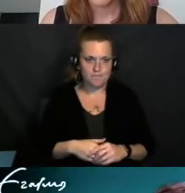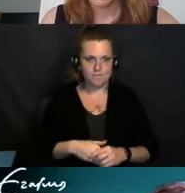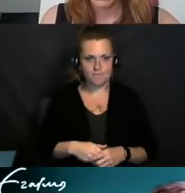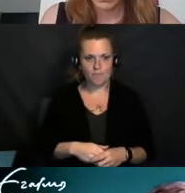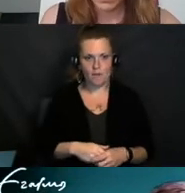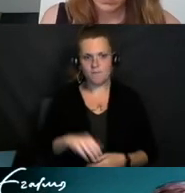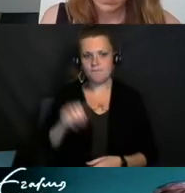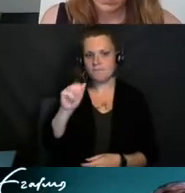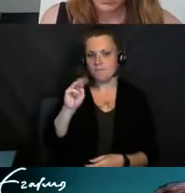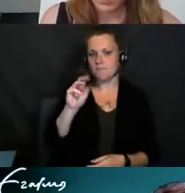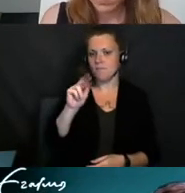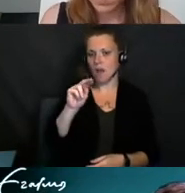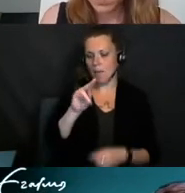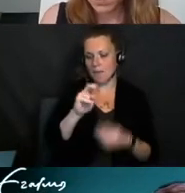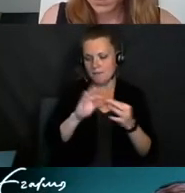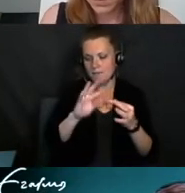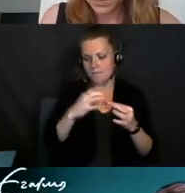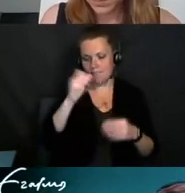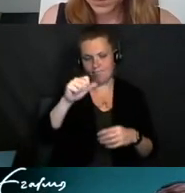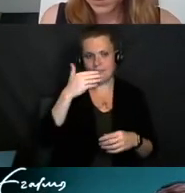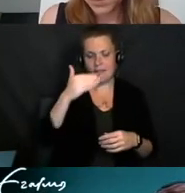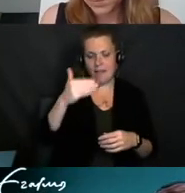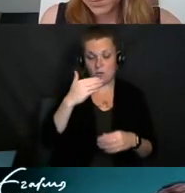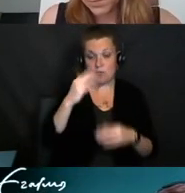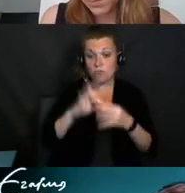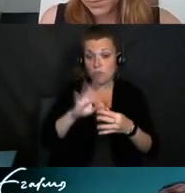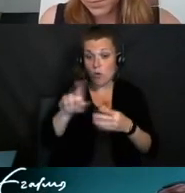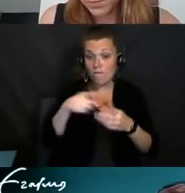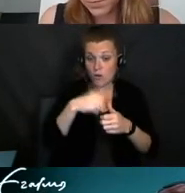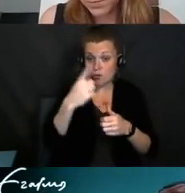Yes, thank you. So for your first question,